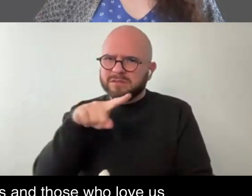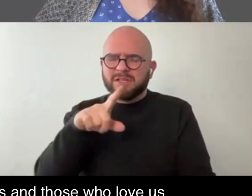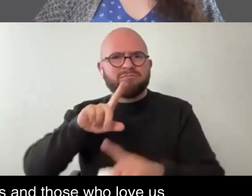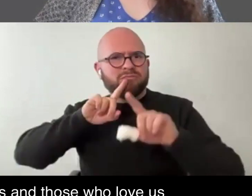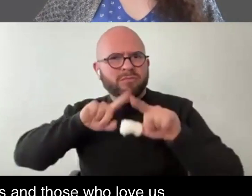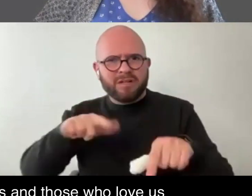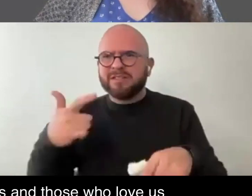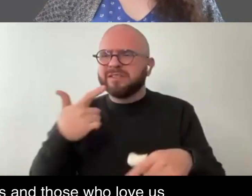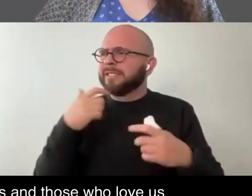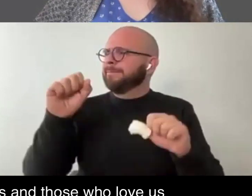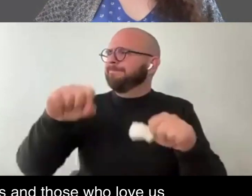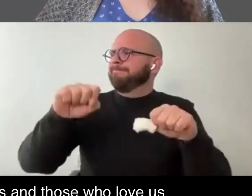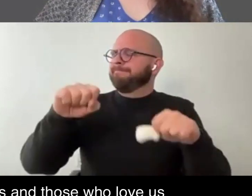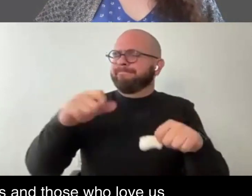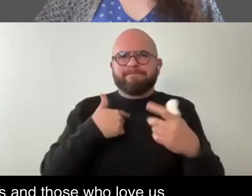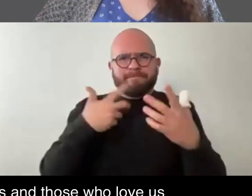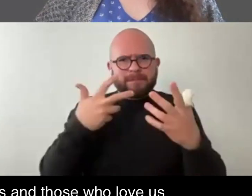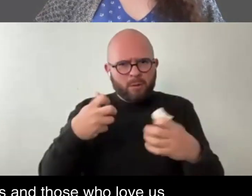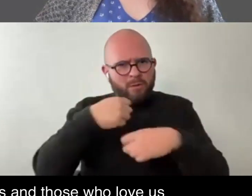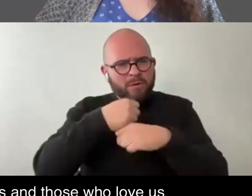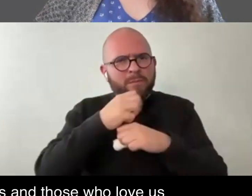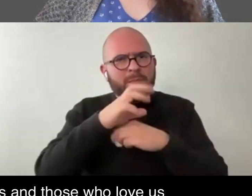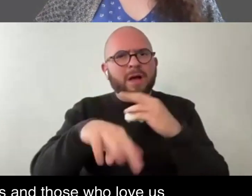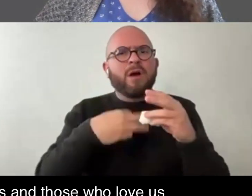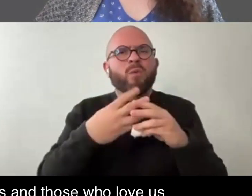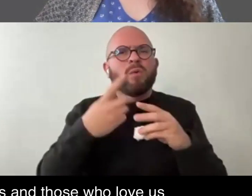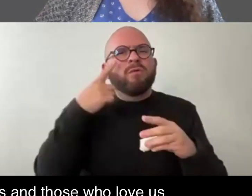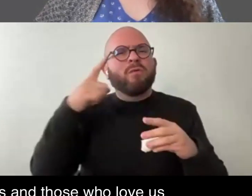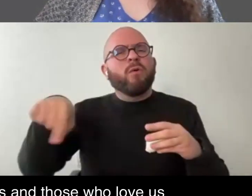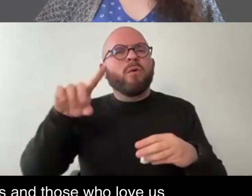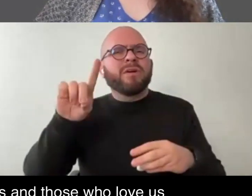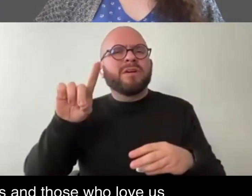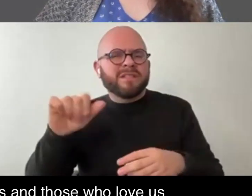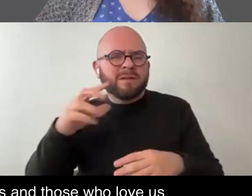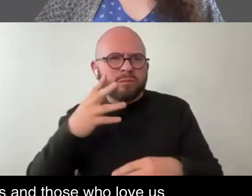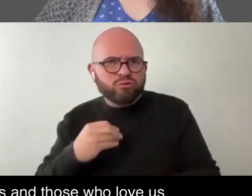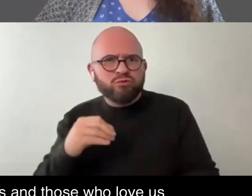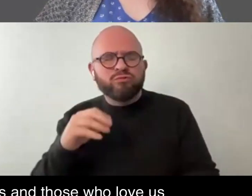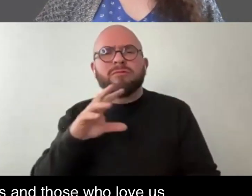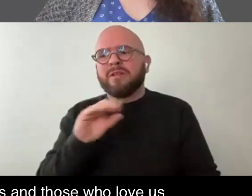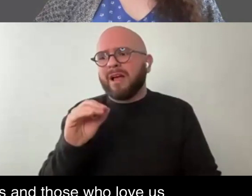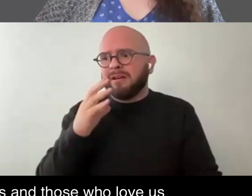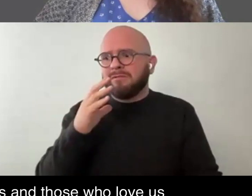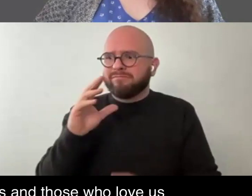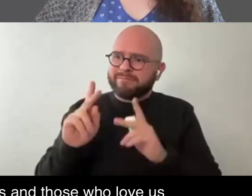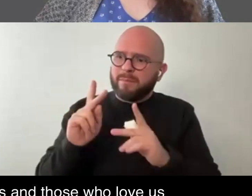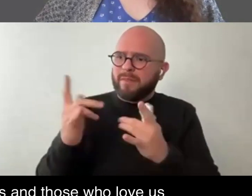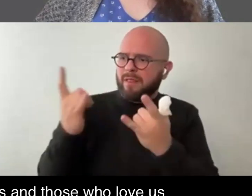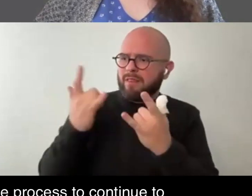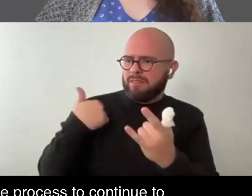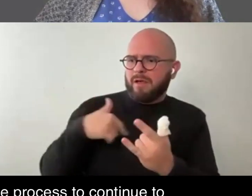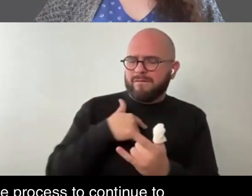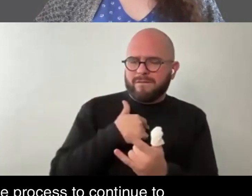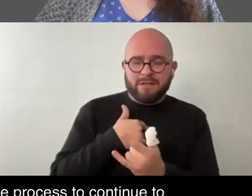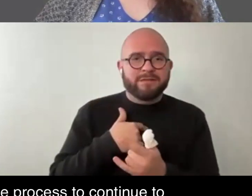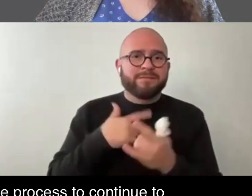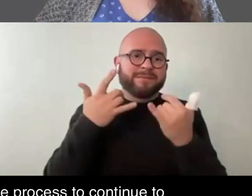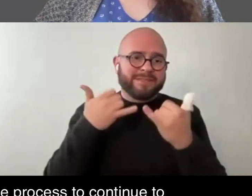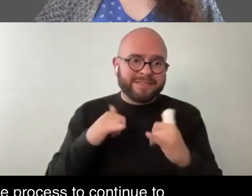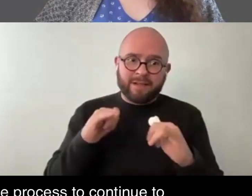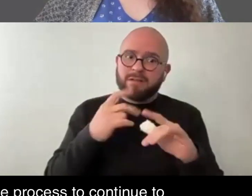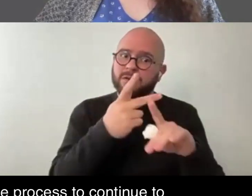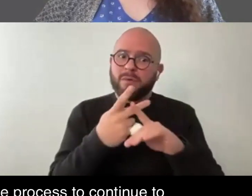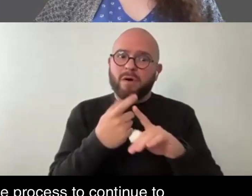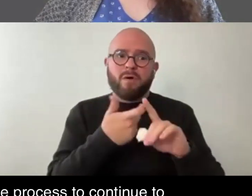world where disabled Jews and those who love us are welcomed and included. Still, to borrow from Heschel,